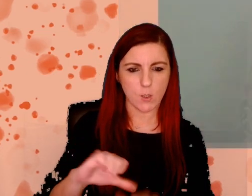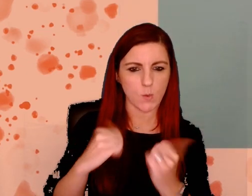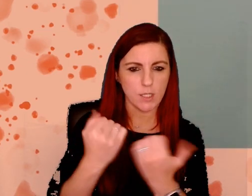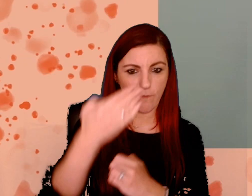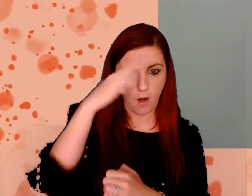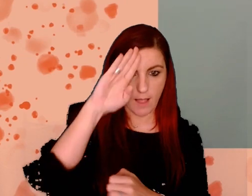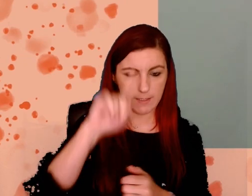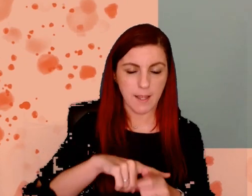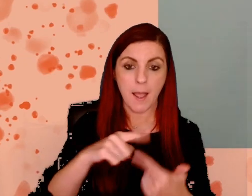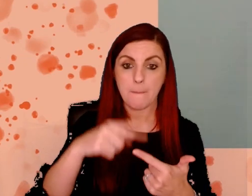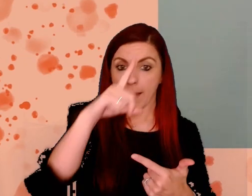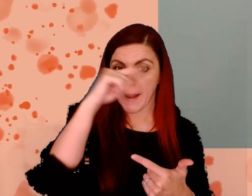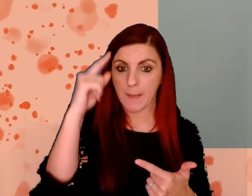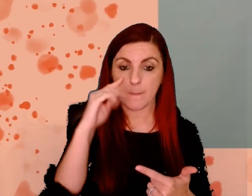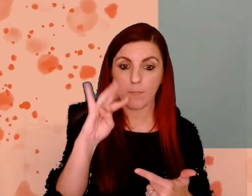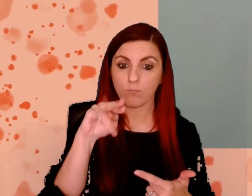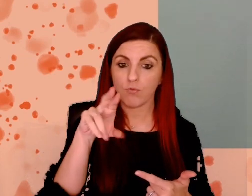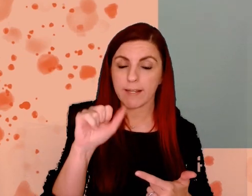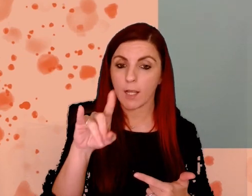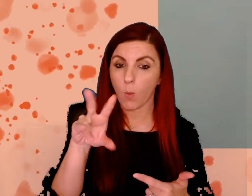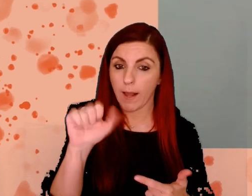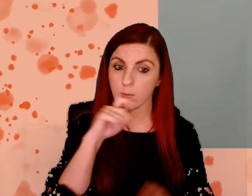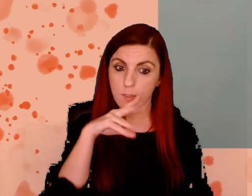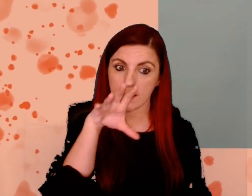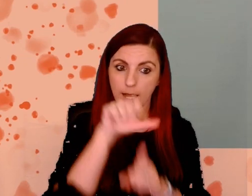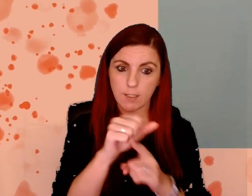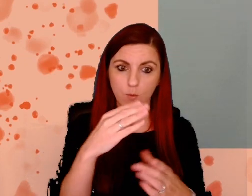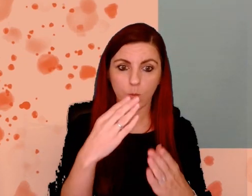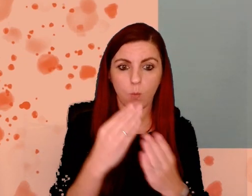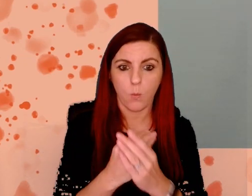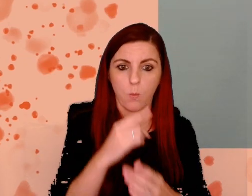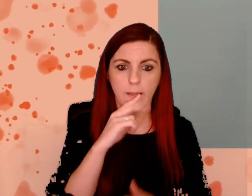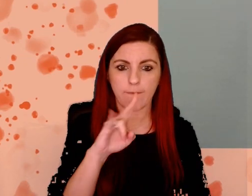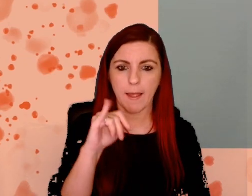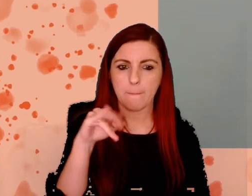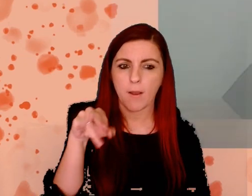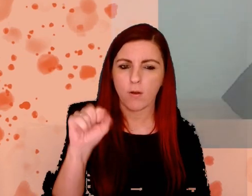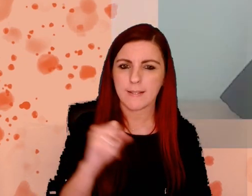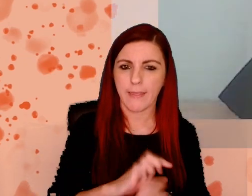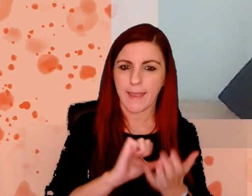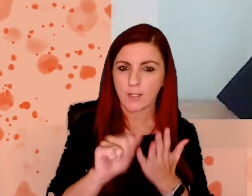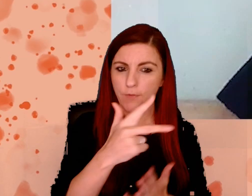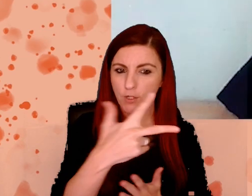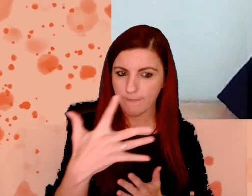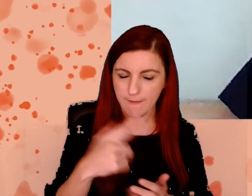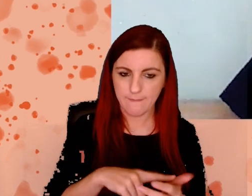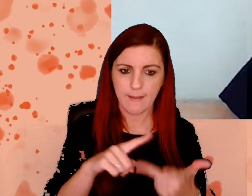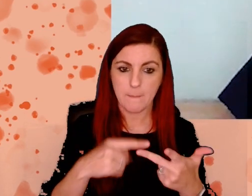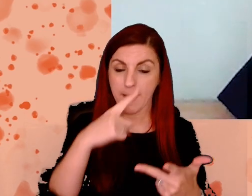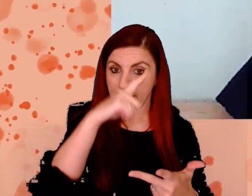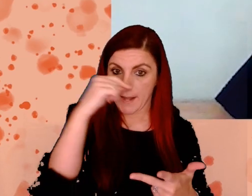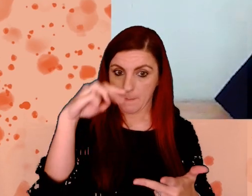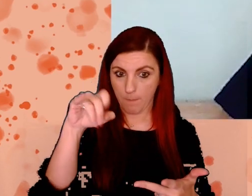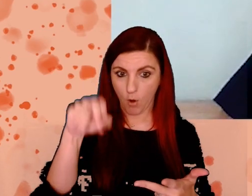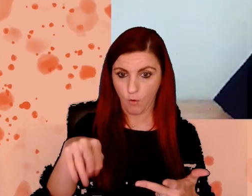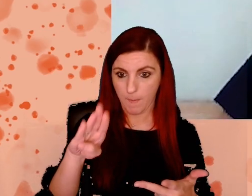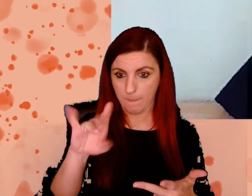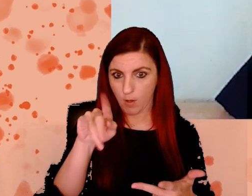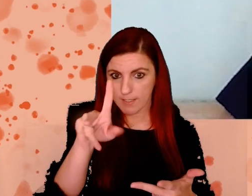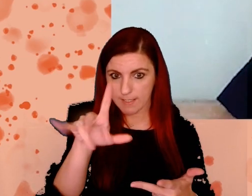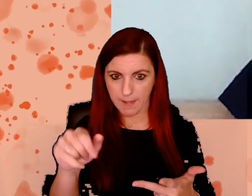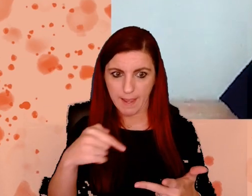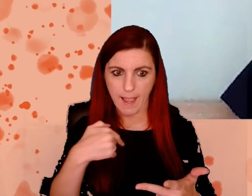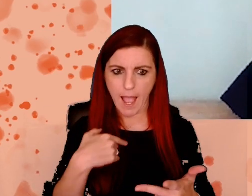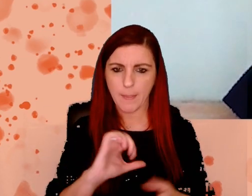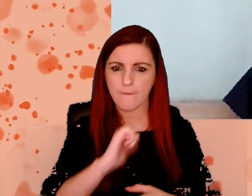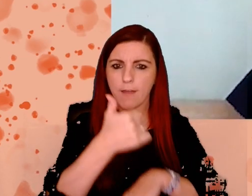I'm Breeda. I was diagnosed with von Willebrand's at the age of 35. Well, my name is Maureen Busby and I'm